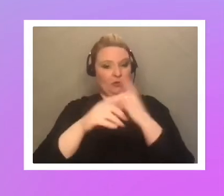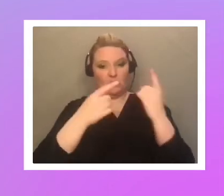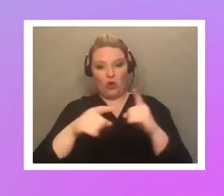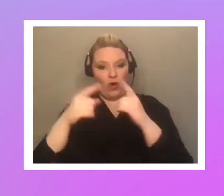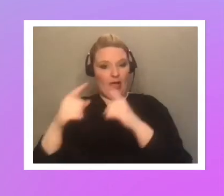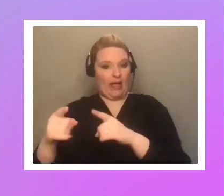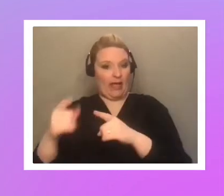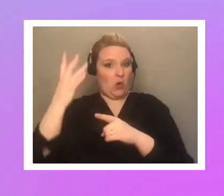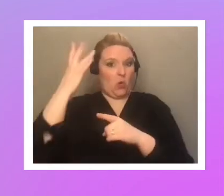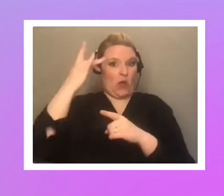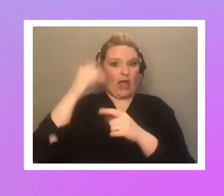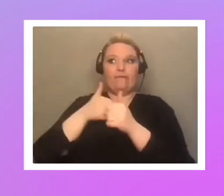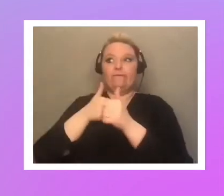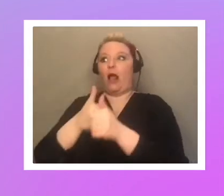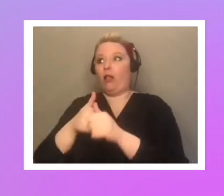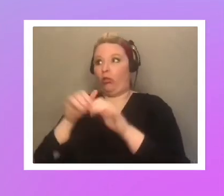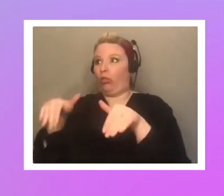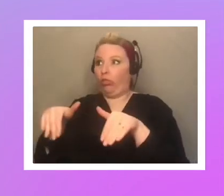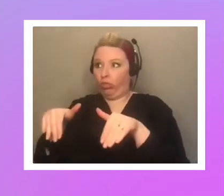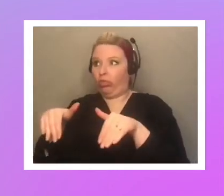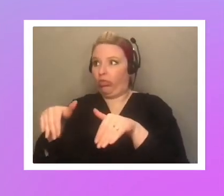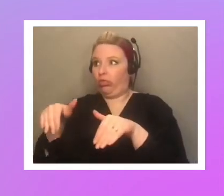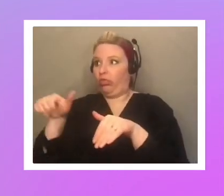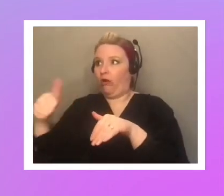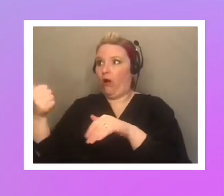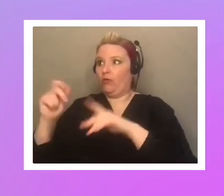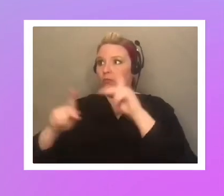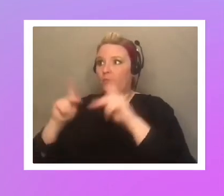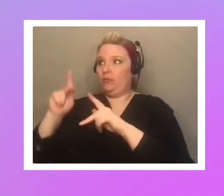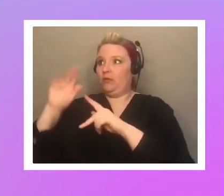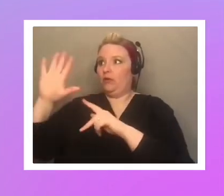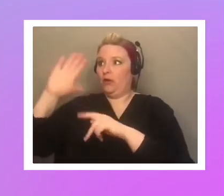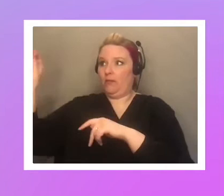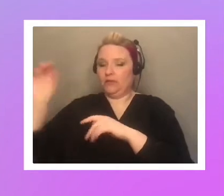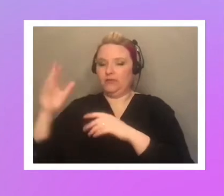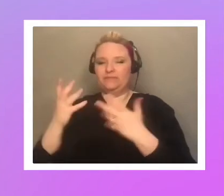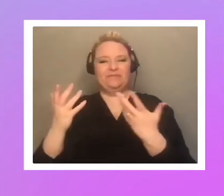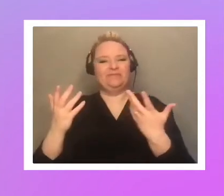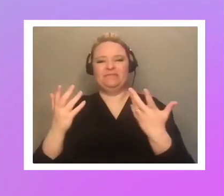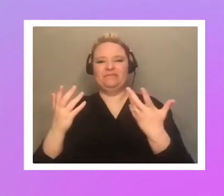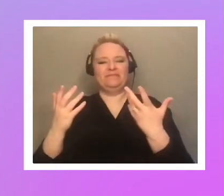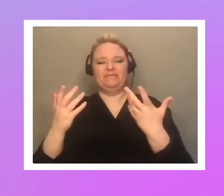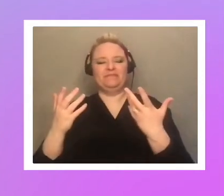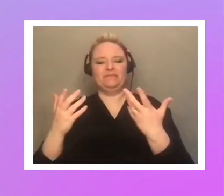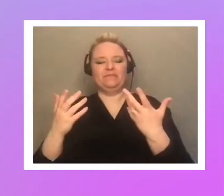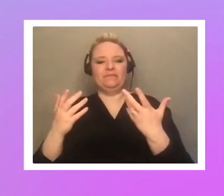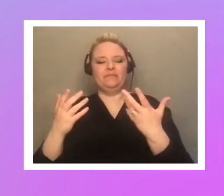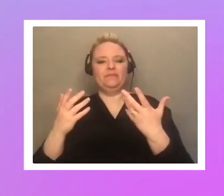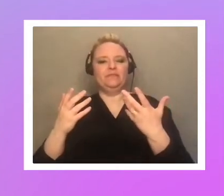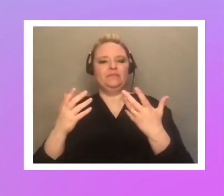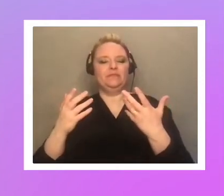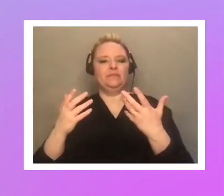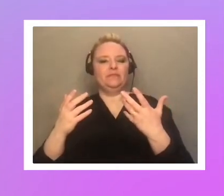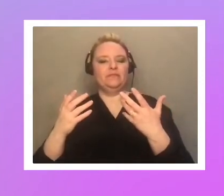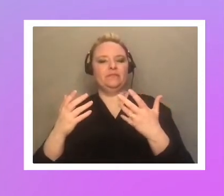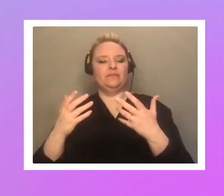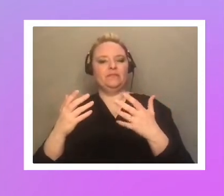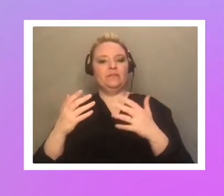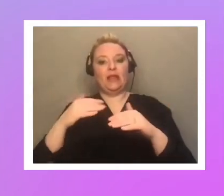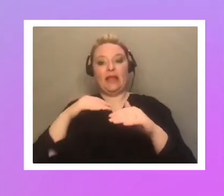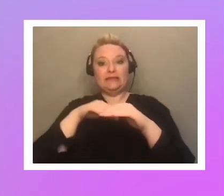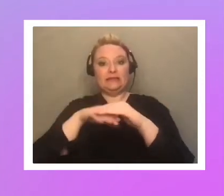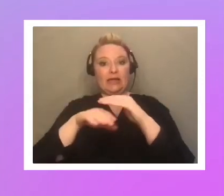following what other people are doing out there. it doesn't lead to